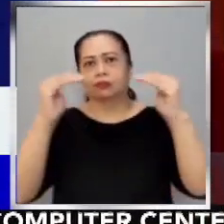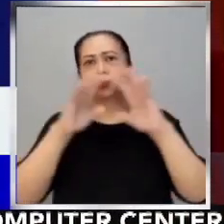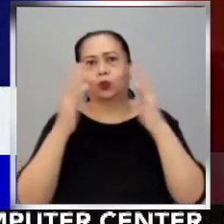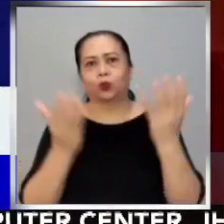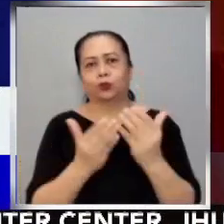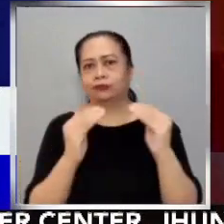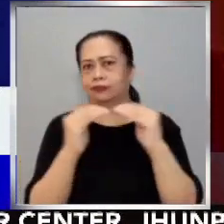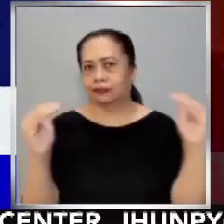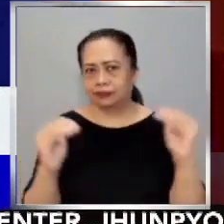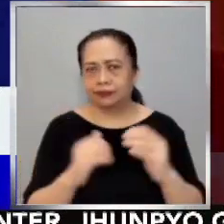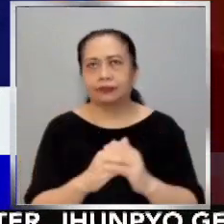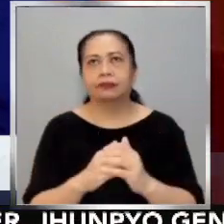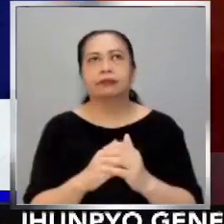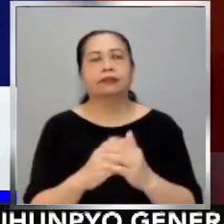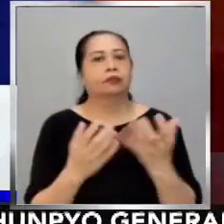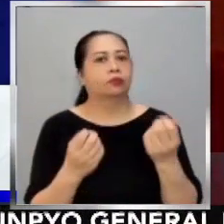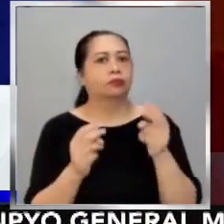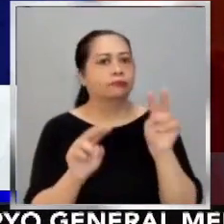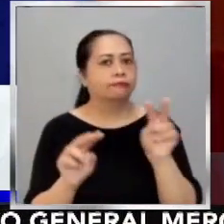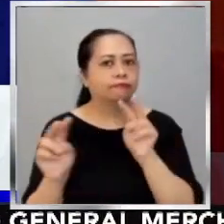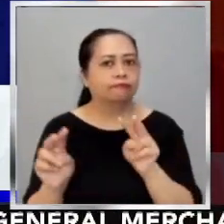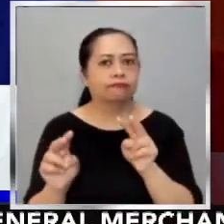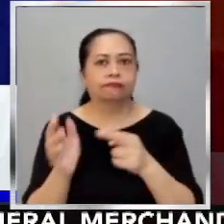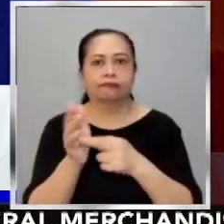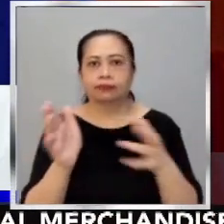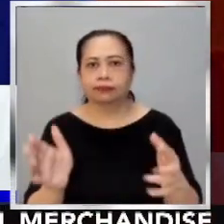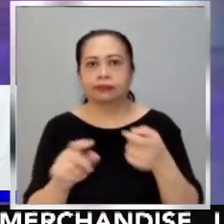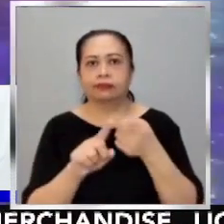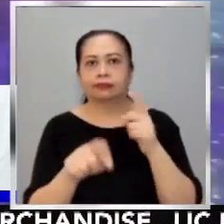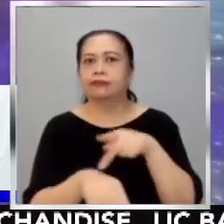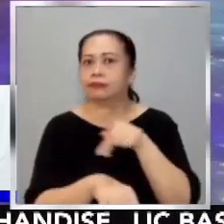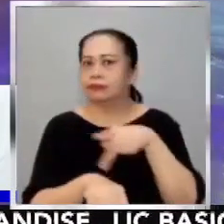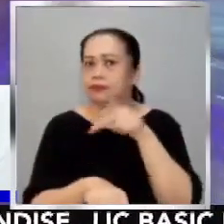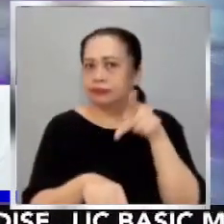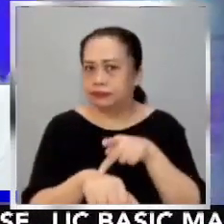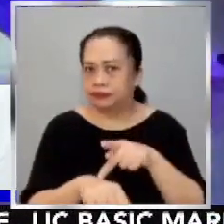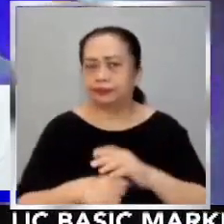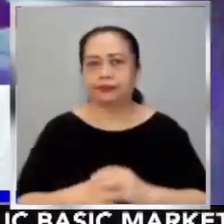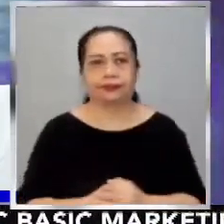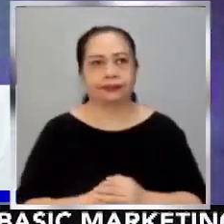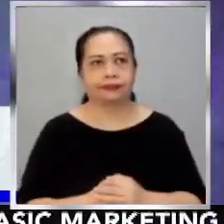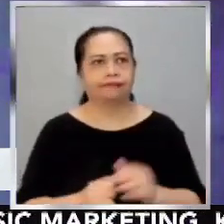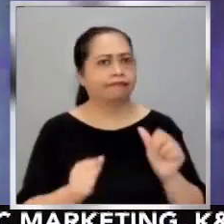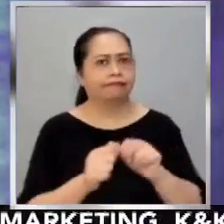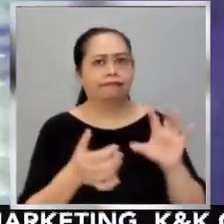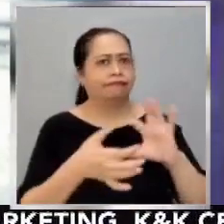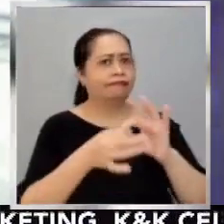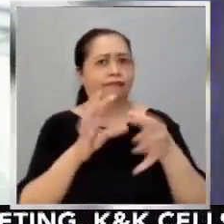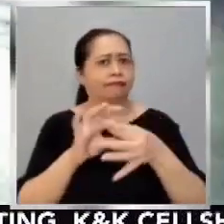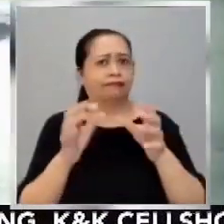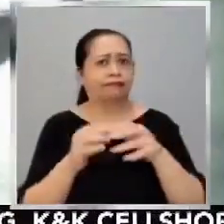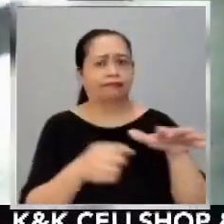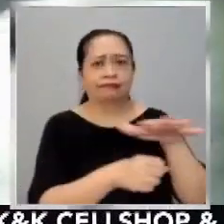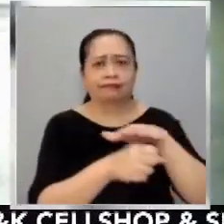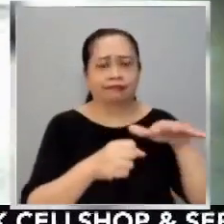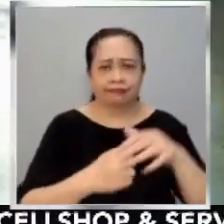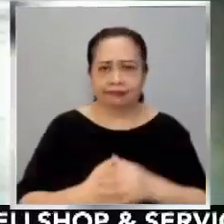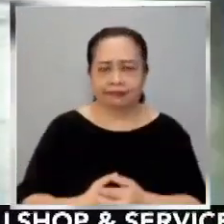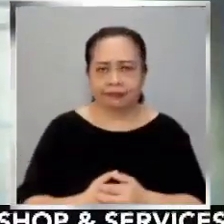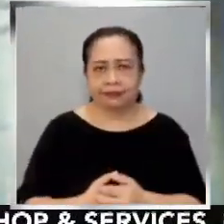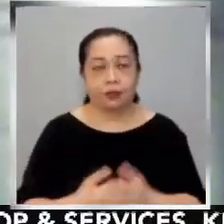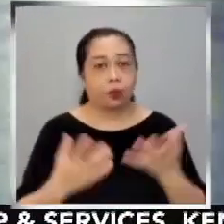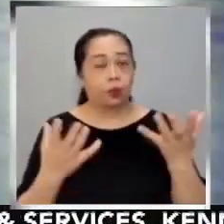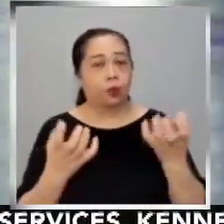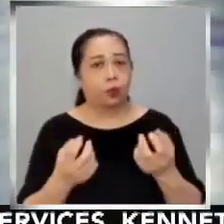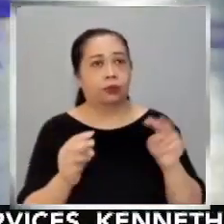see a representation from the Philippines in every Olympic cycle. I want to see